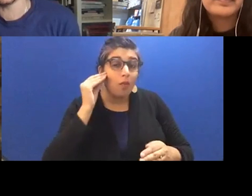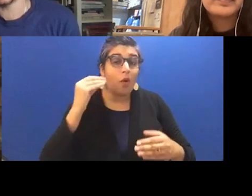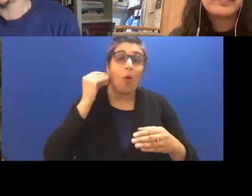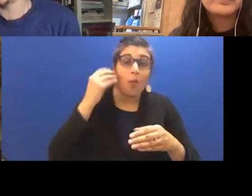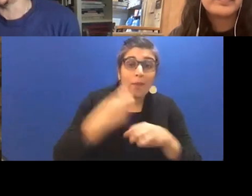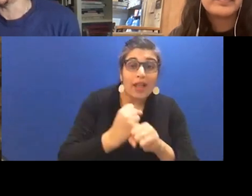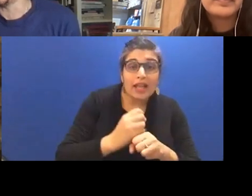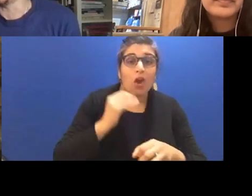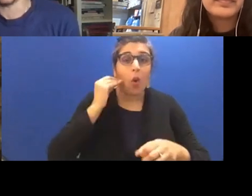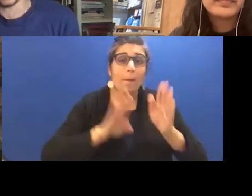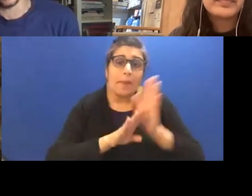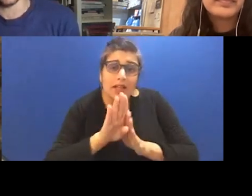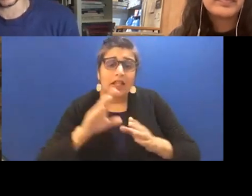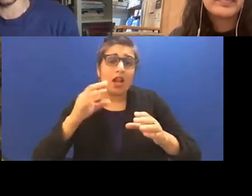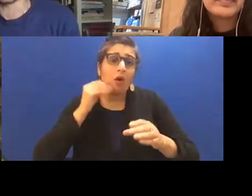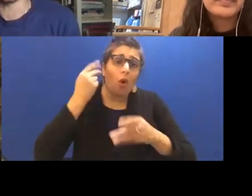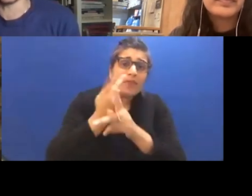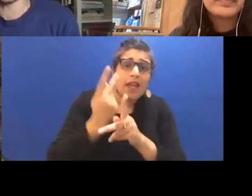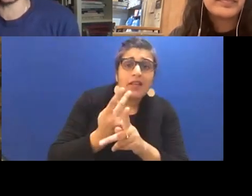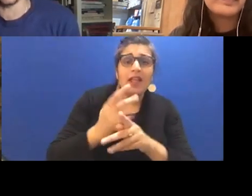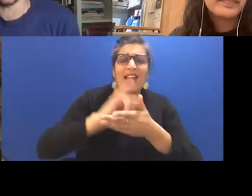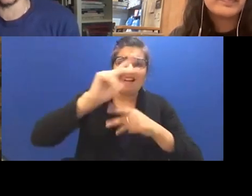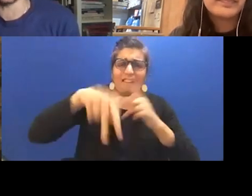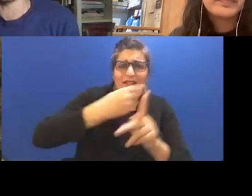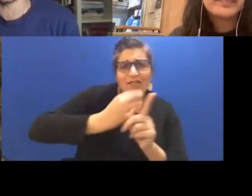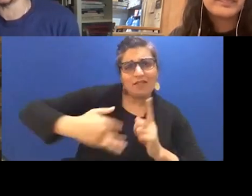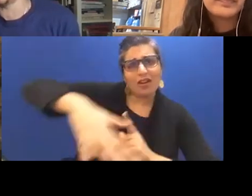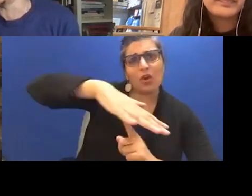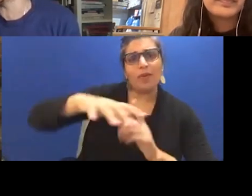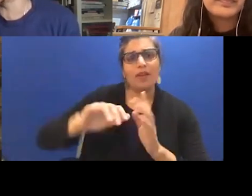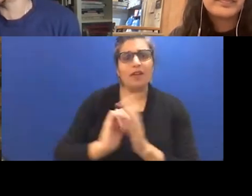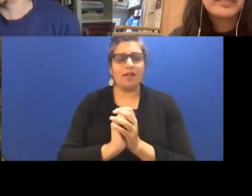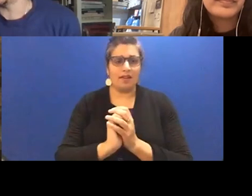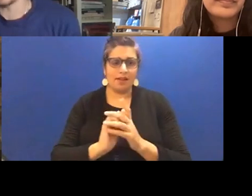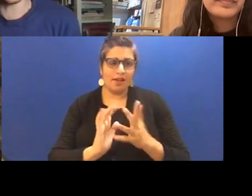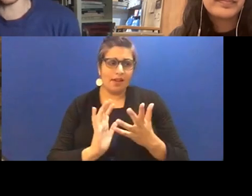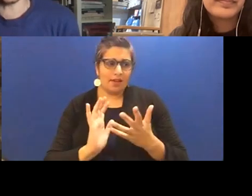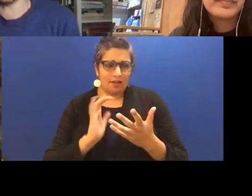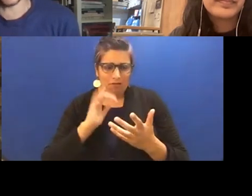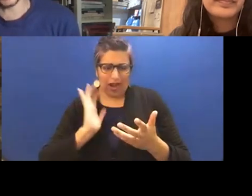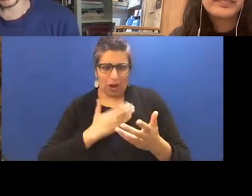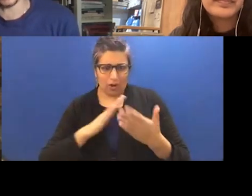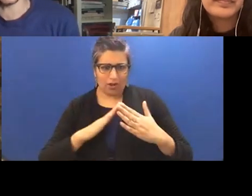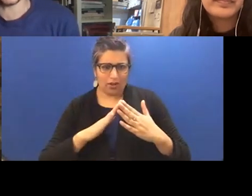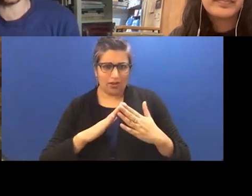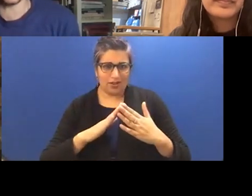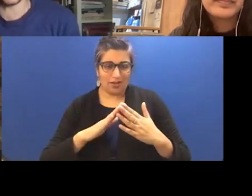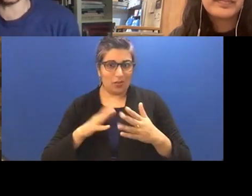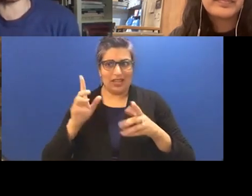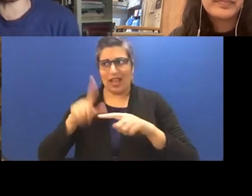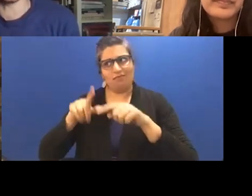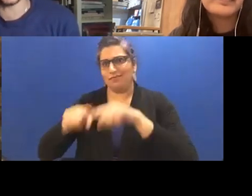tending, and the kind of like environment of home and of our communities, like can't be left to publishing houses that